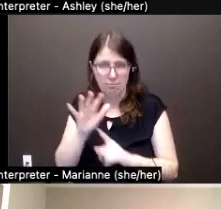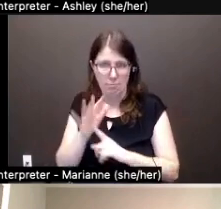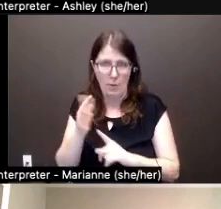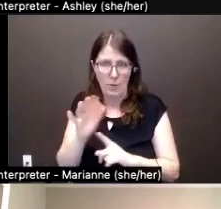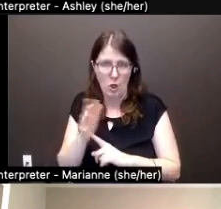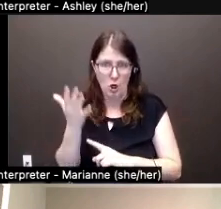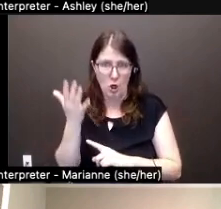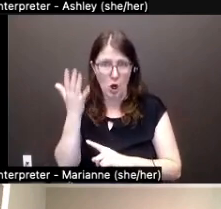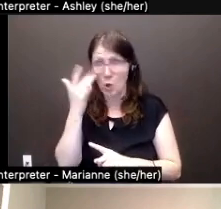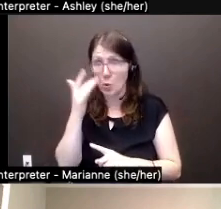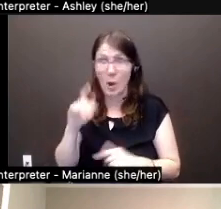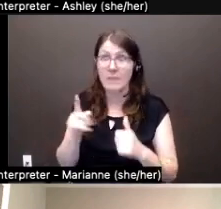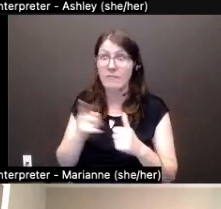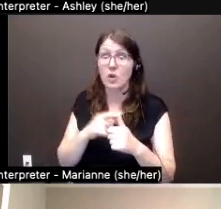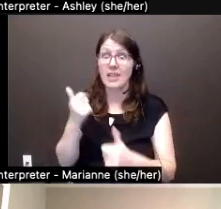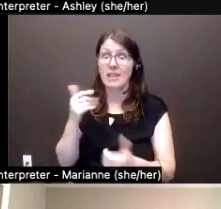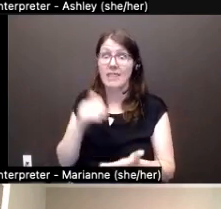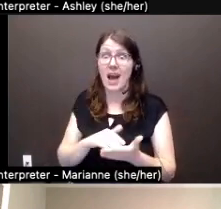of